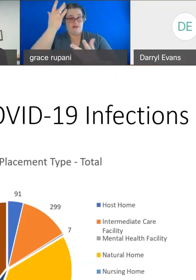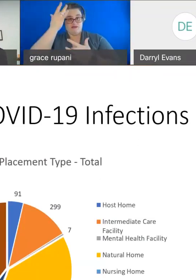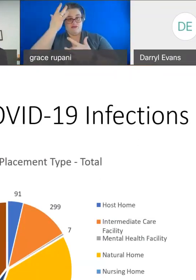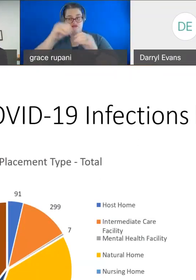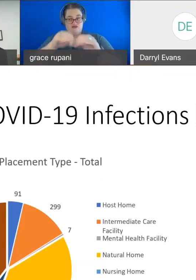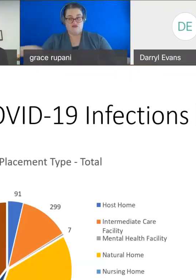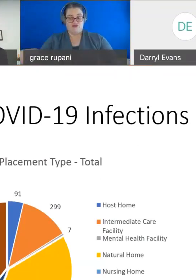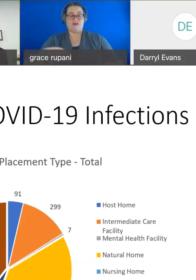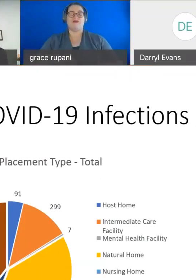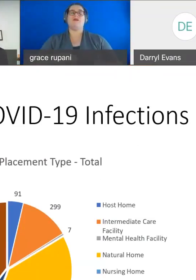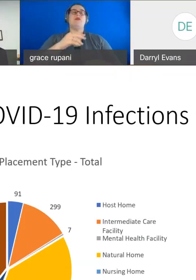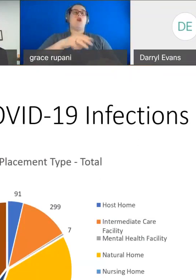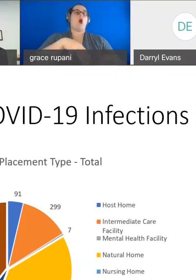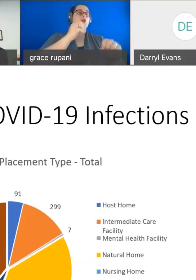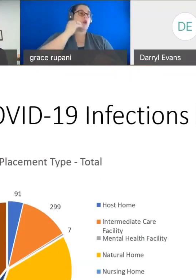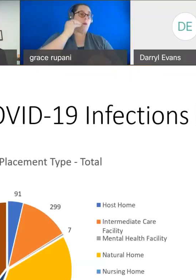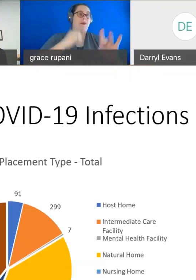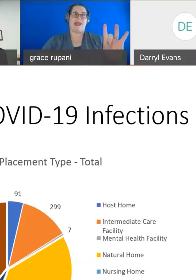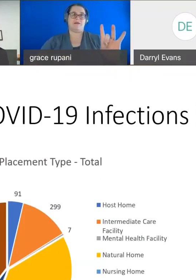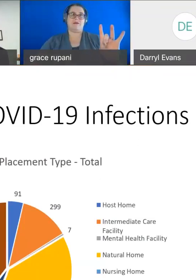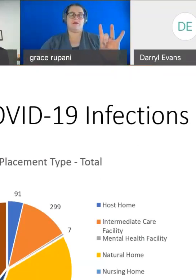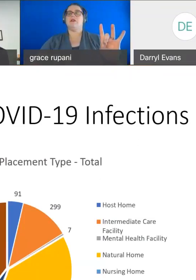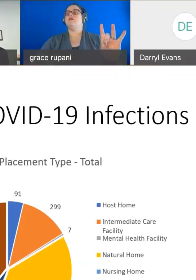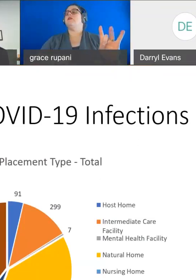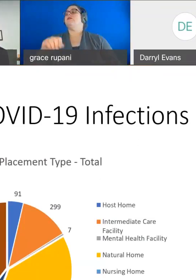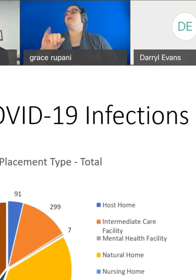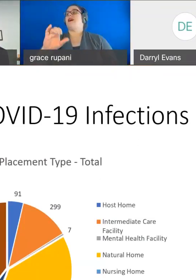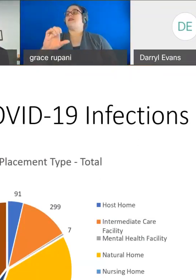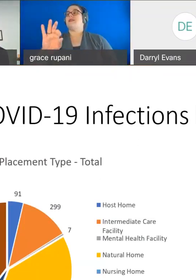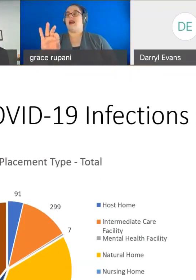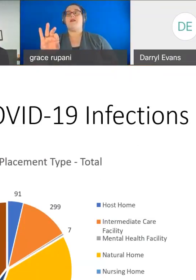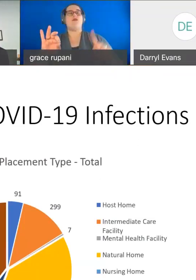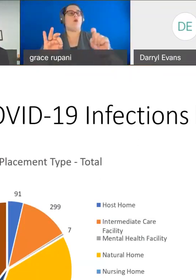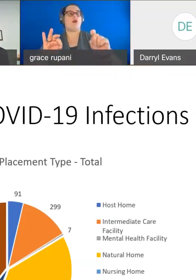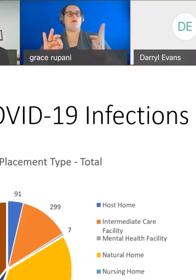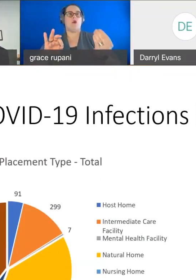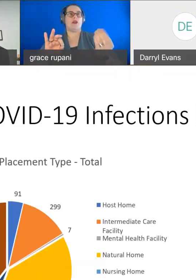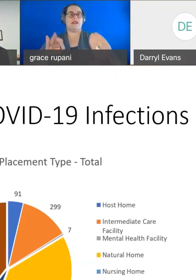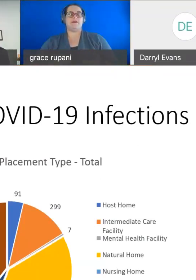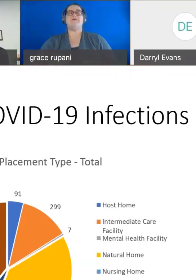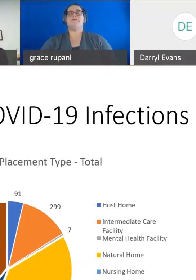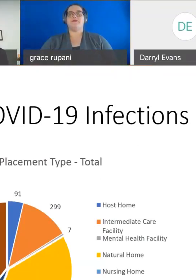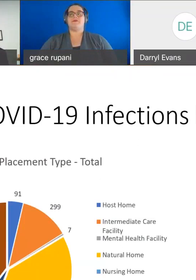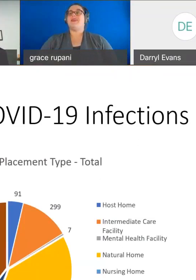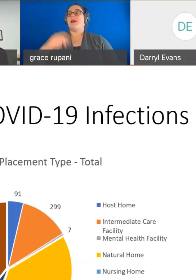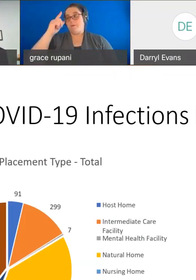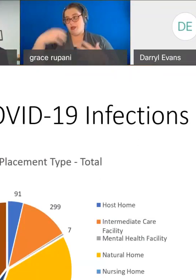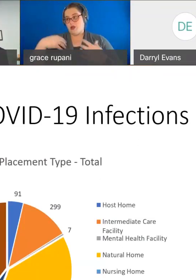homes, 114 in intermediate care facilities, 1 in a mental health